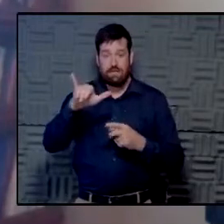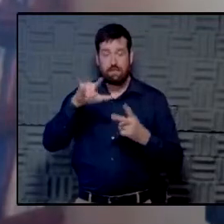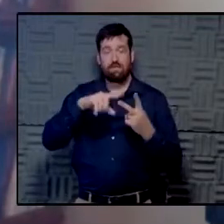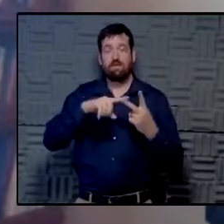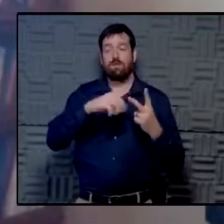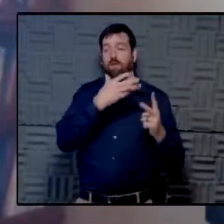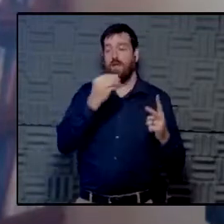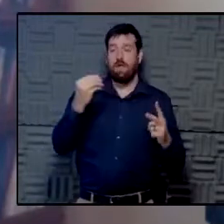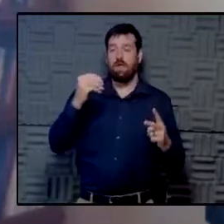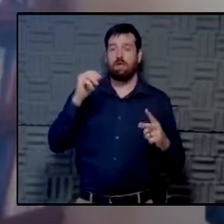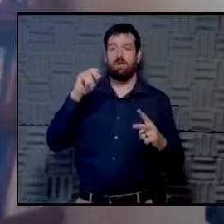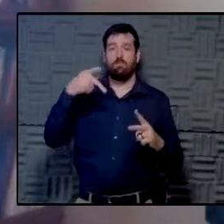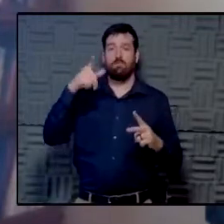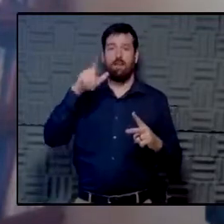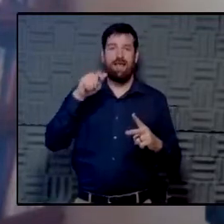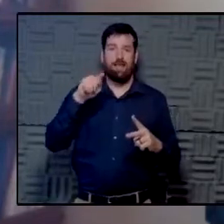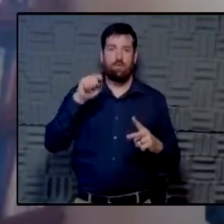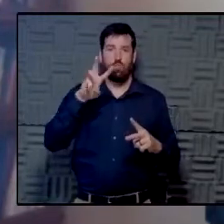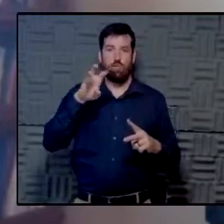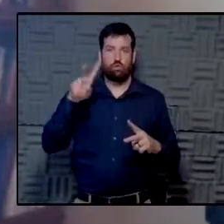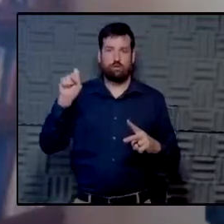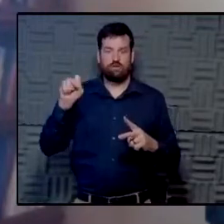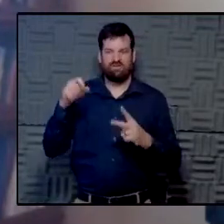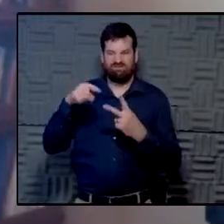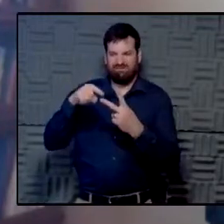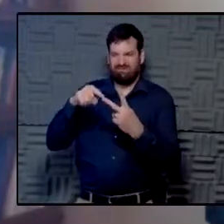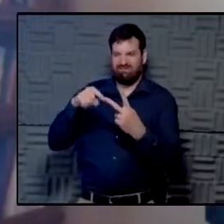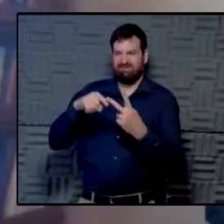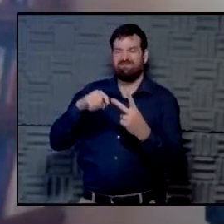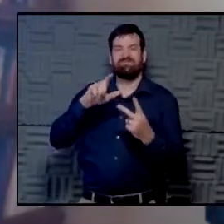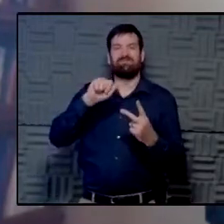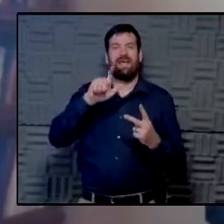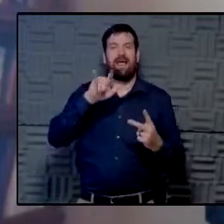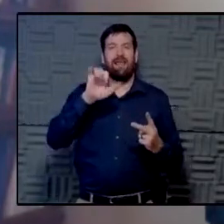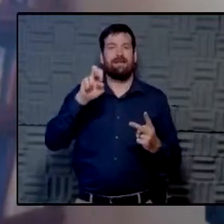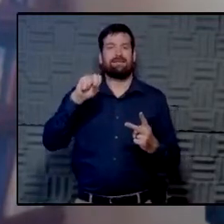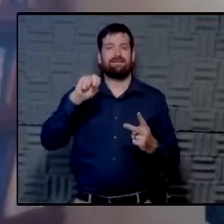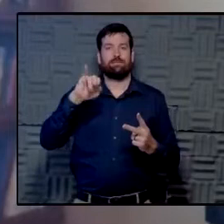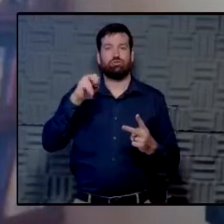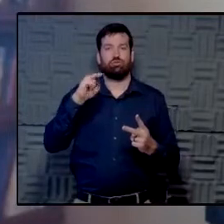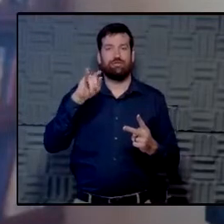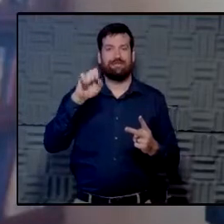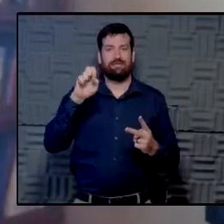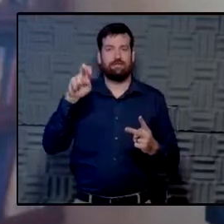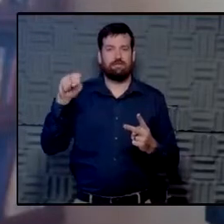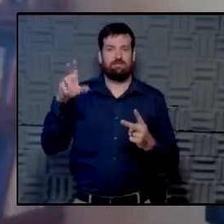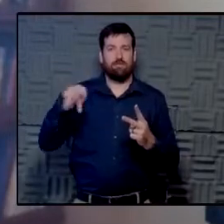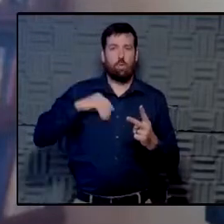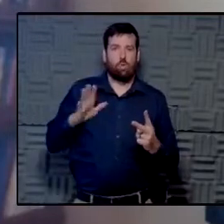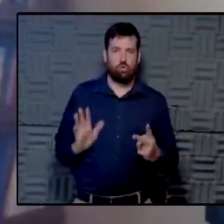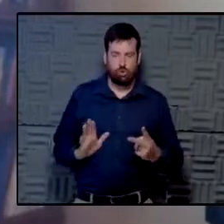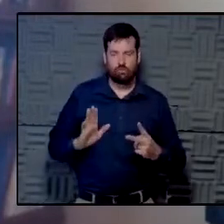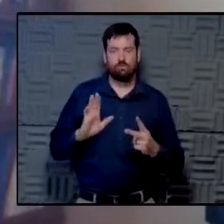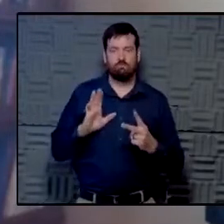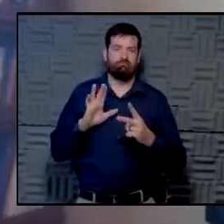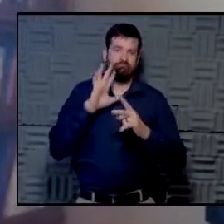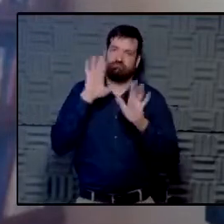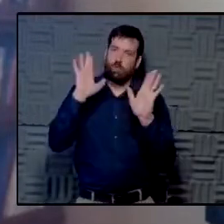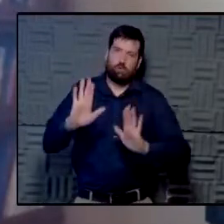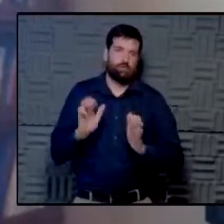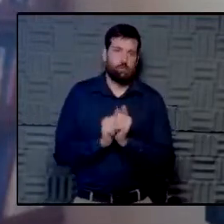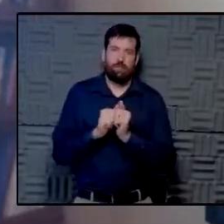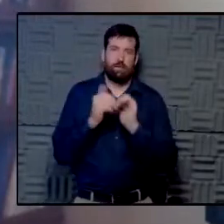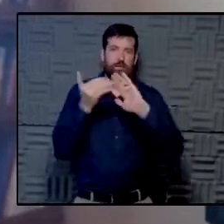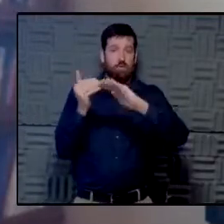Flatwoods. These were done at Flatwoods. Allison Jensen is the owner, and she's just fabulous with our community. So